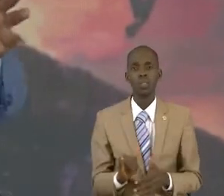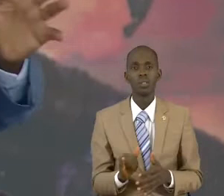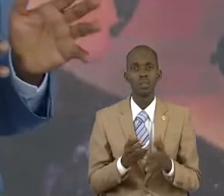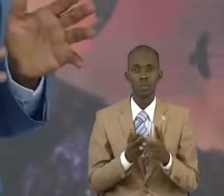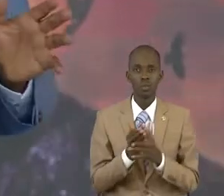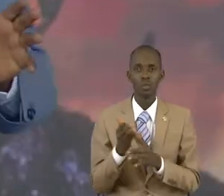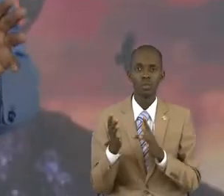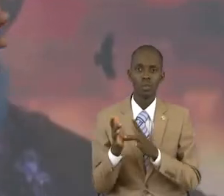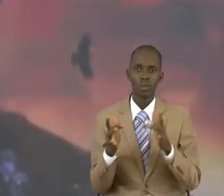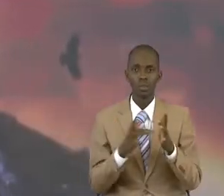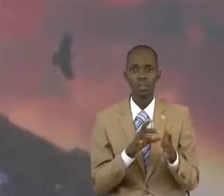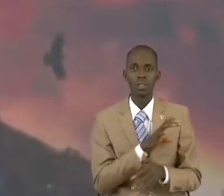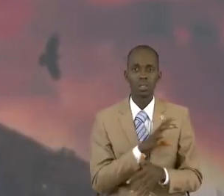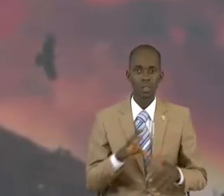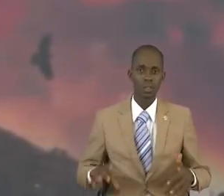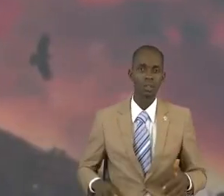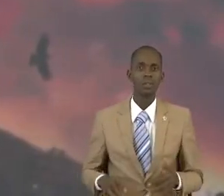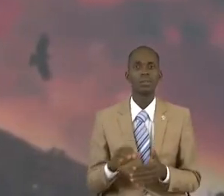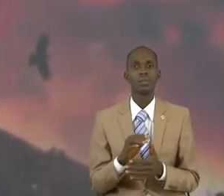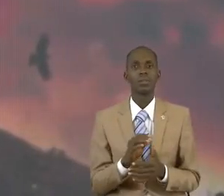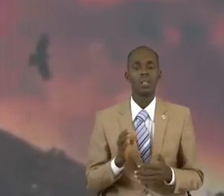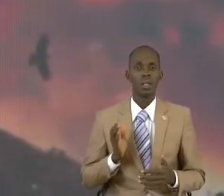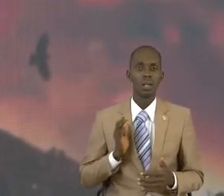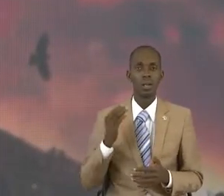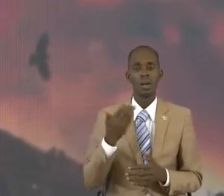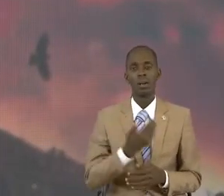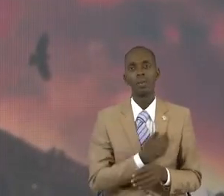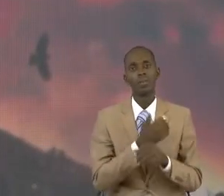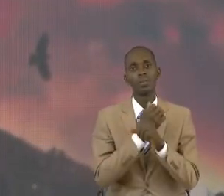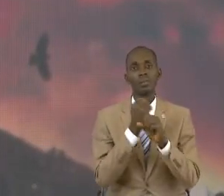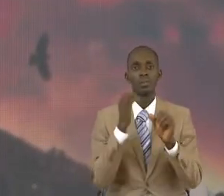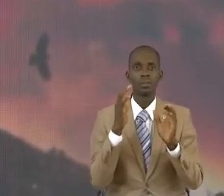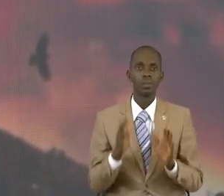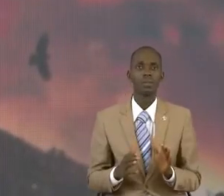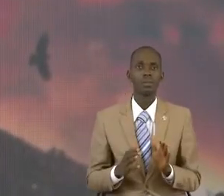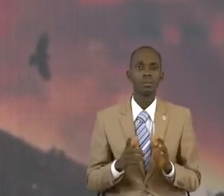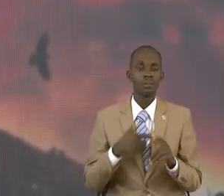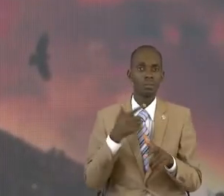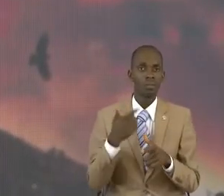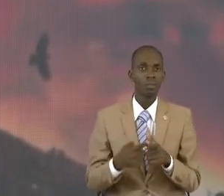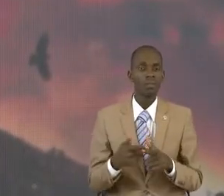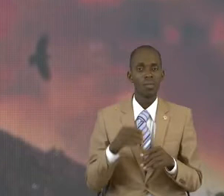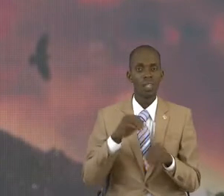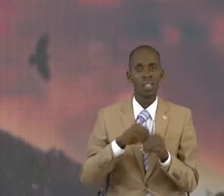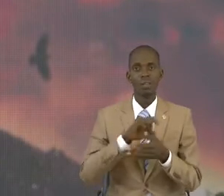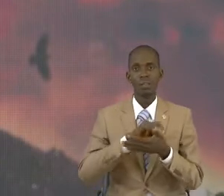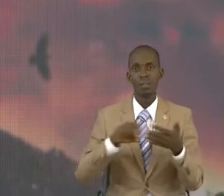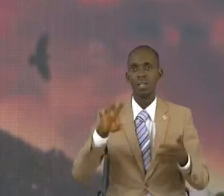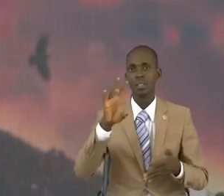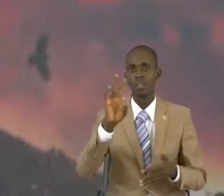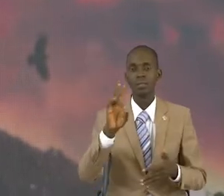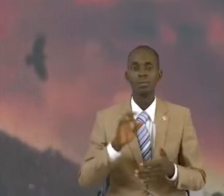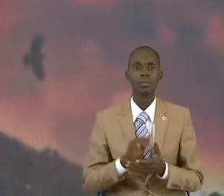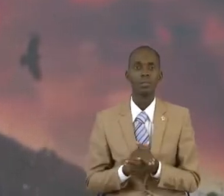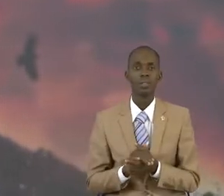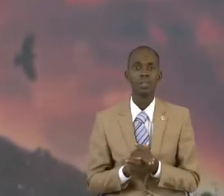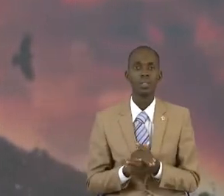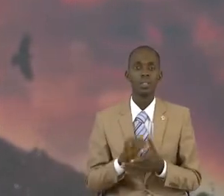Jesus Christ, our Savior. Then in verse 7, that